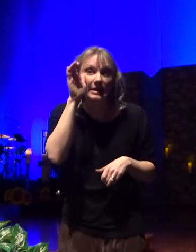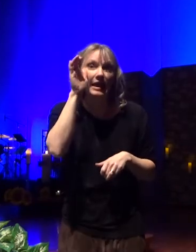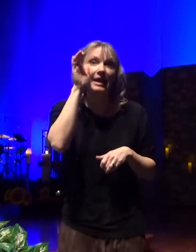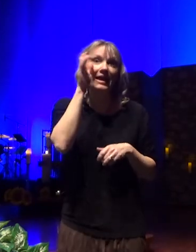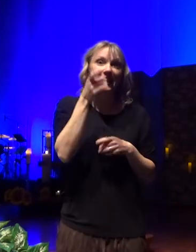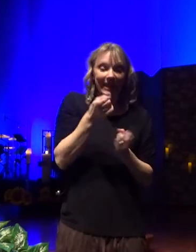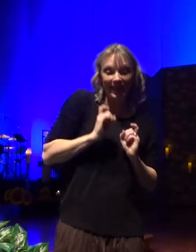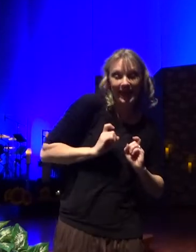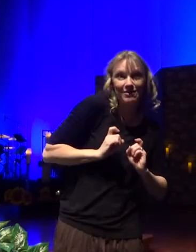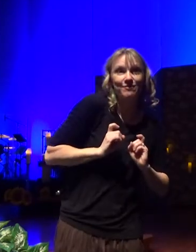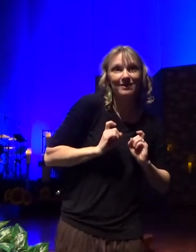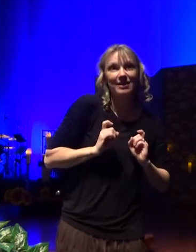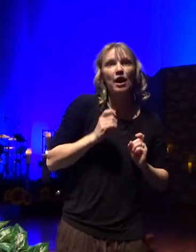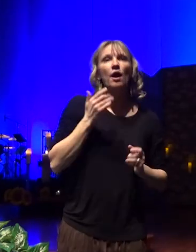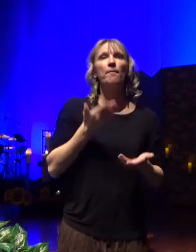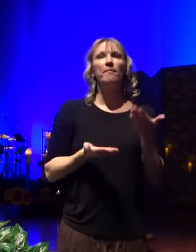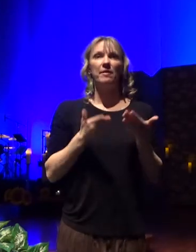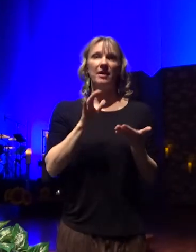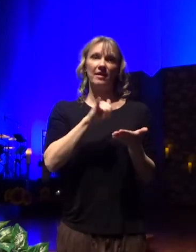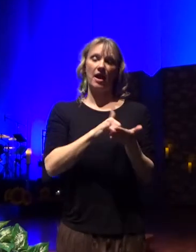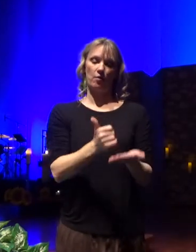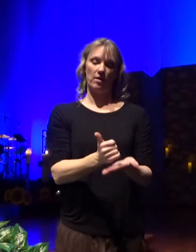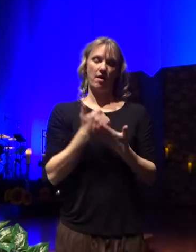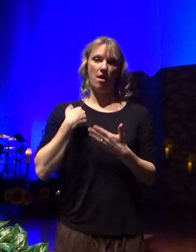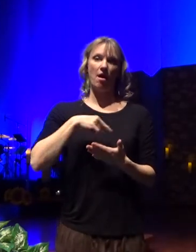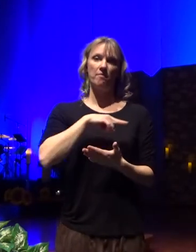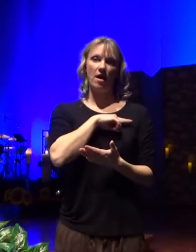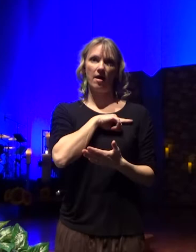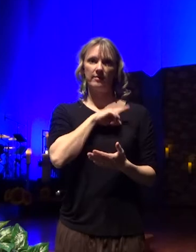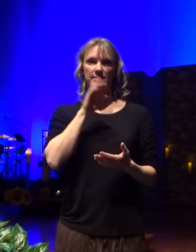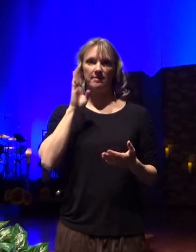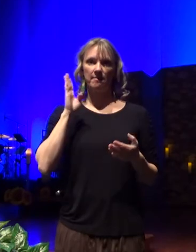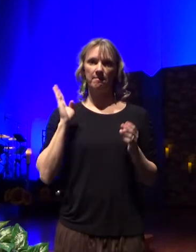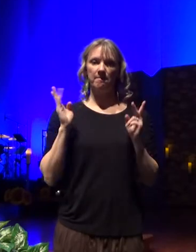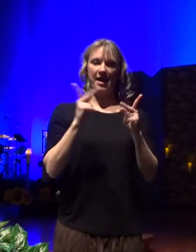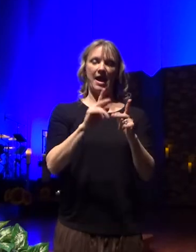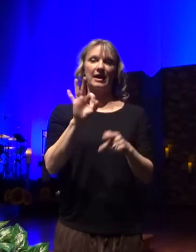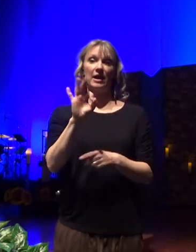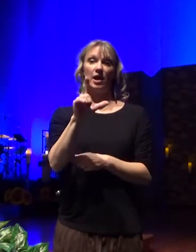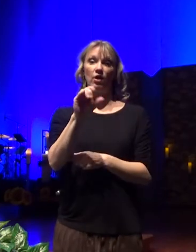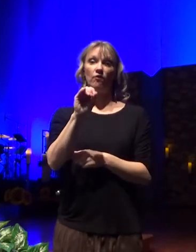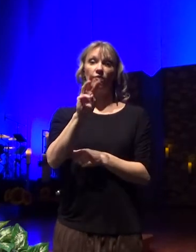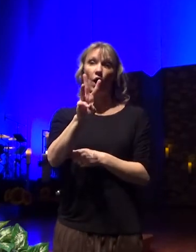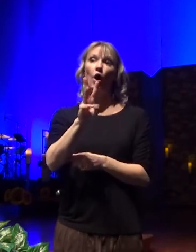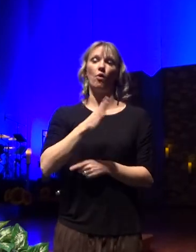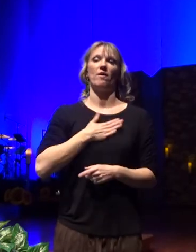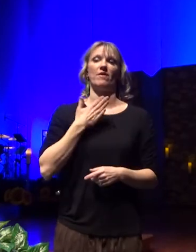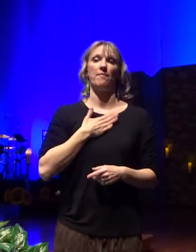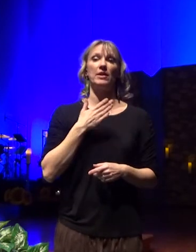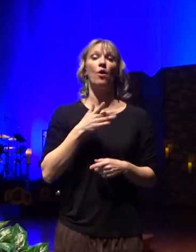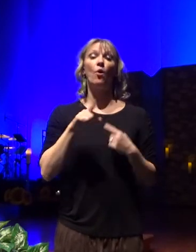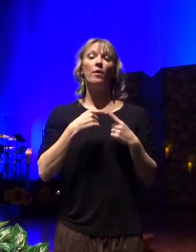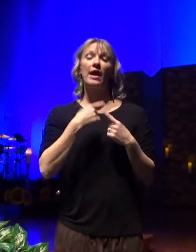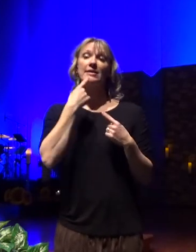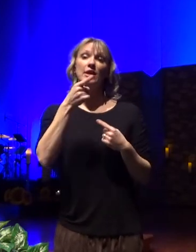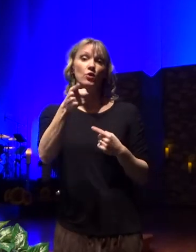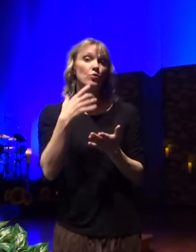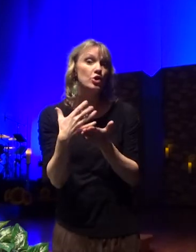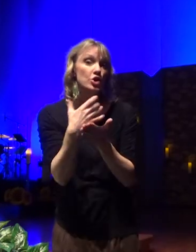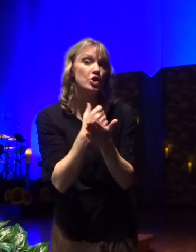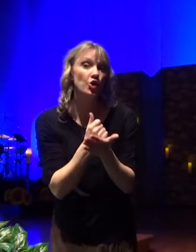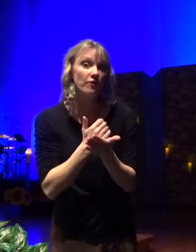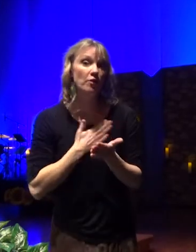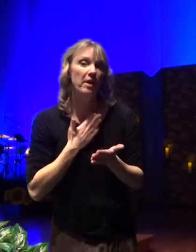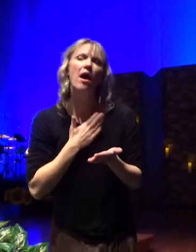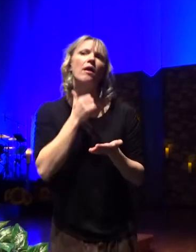listening, the little present. And perhaps that might help us get back into that flow of happiness. When I say you deserve